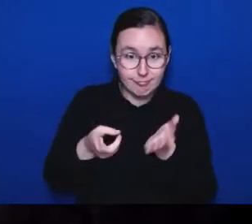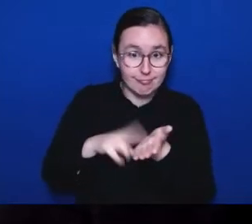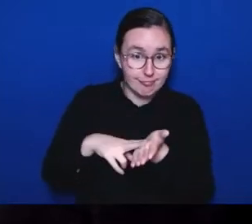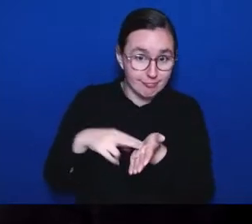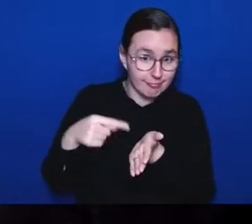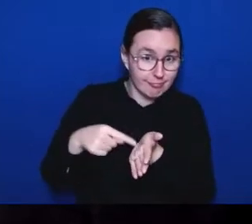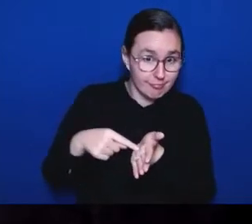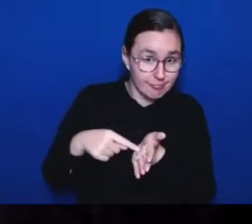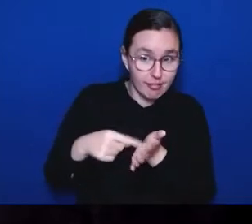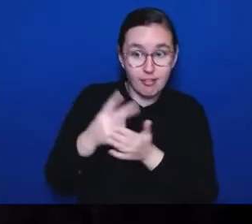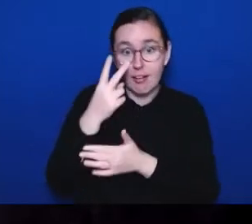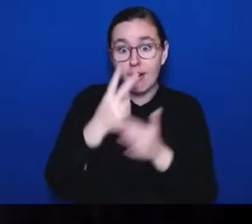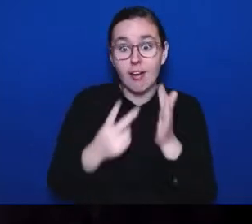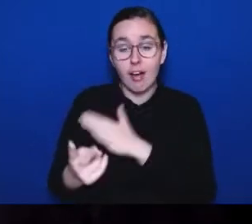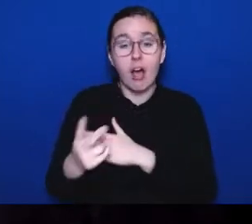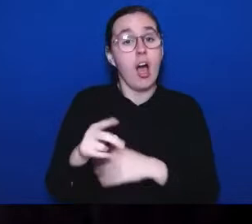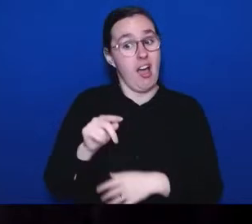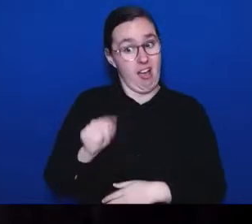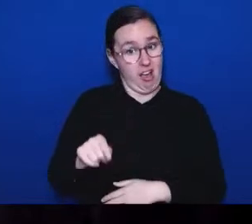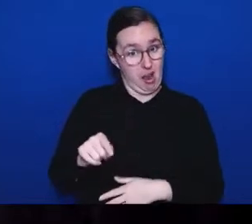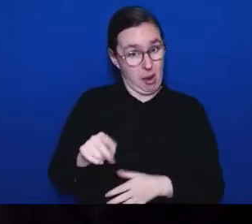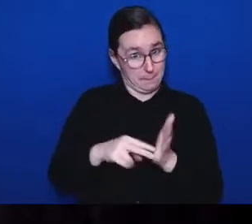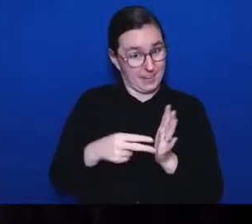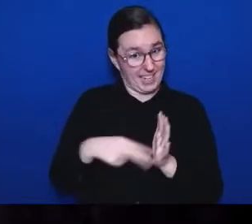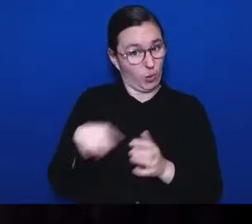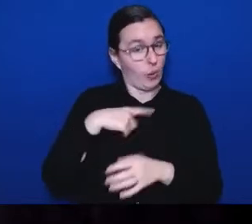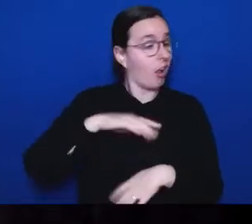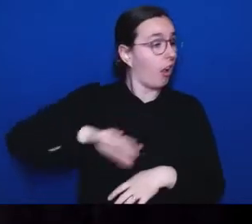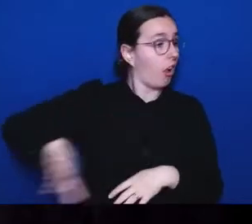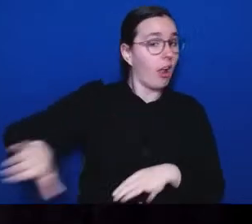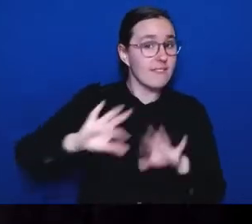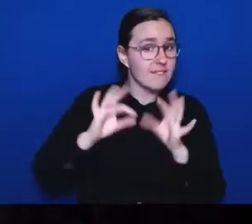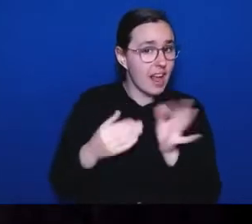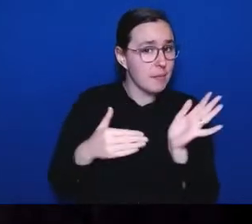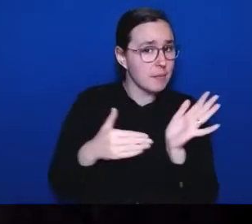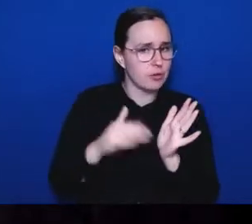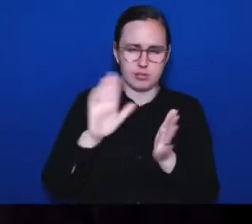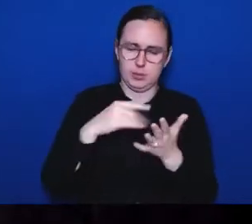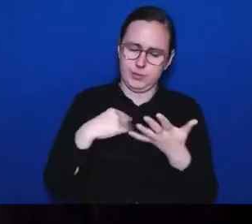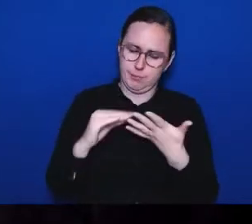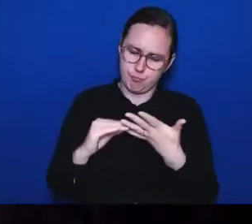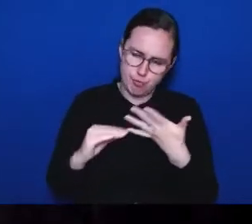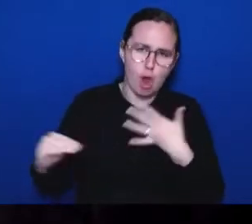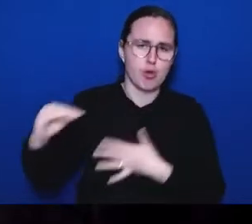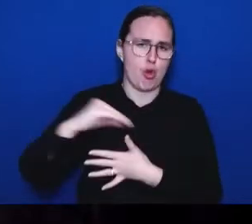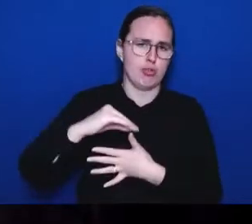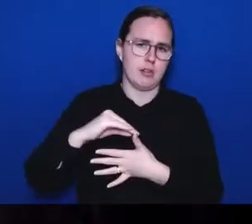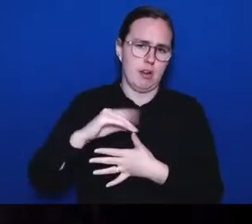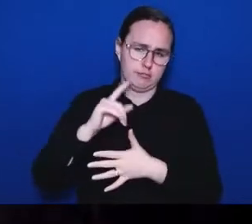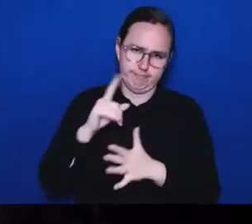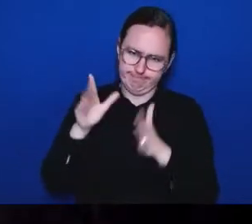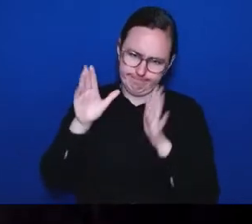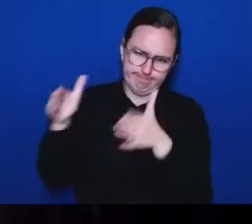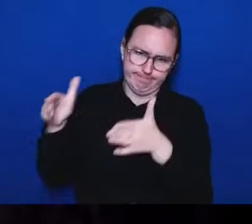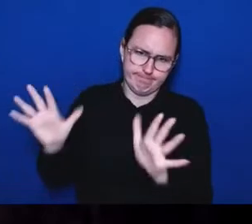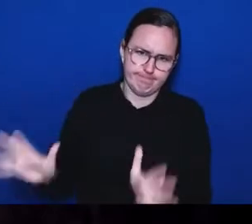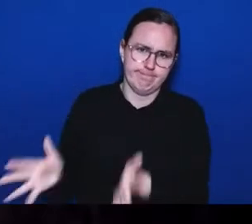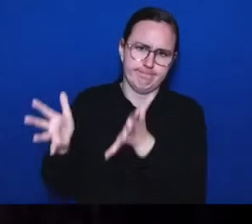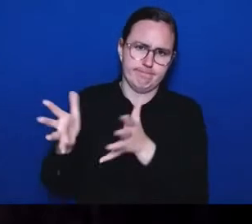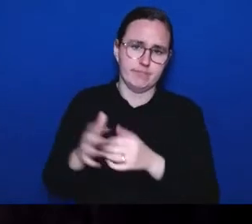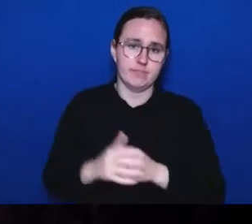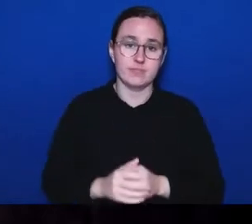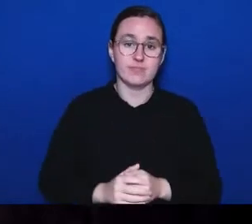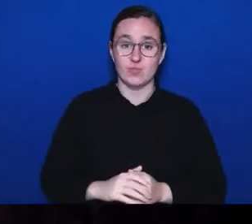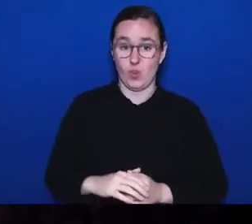be. We're responding to what Dr. Dosanjh and others have called a broken system by restoring the value